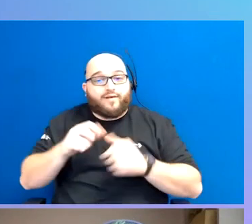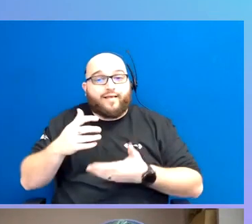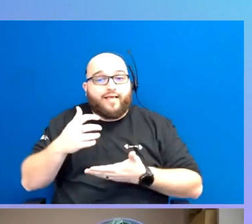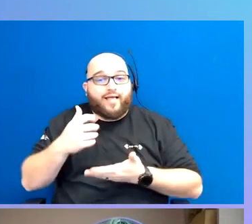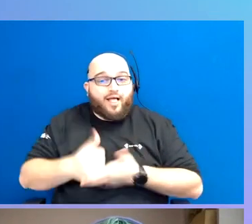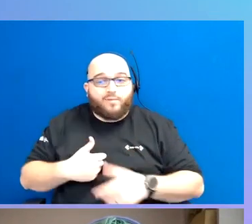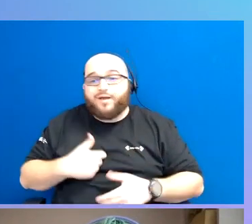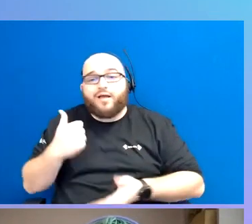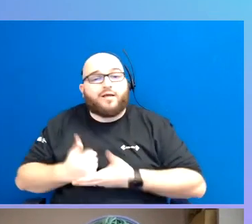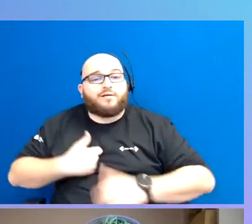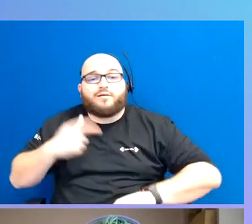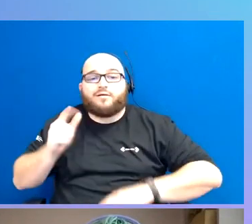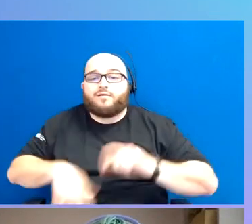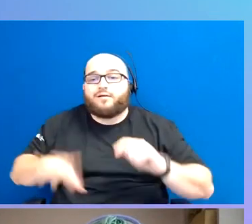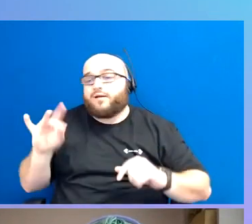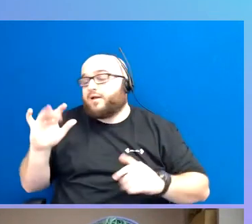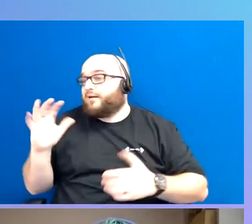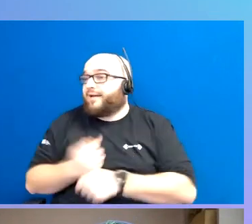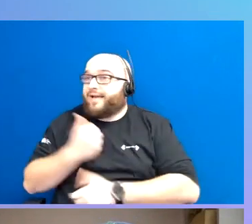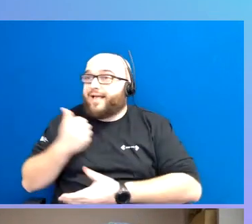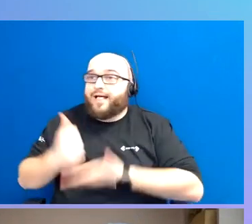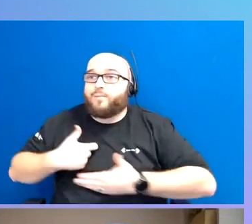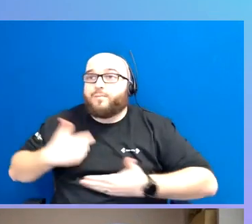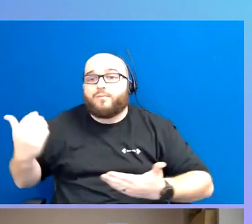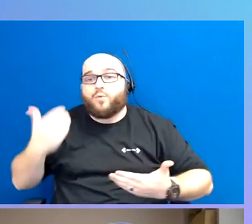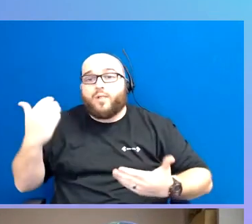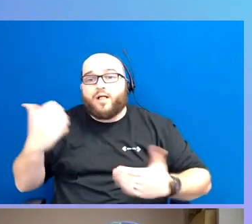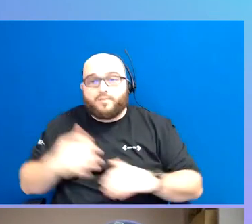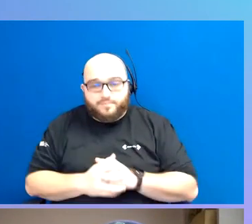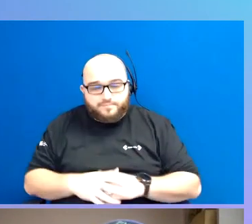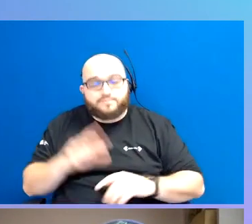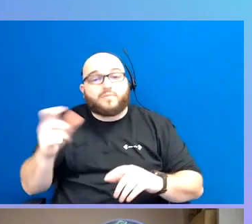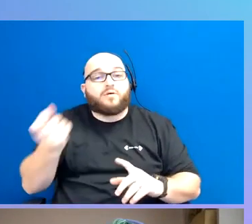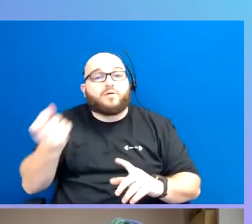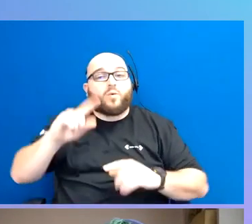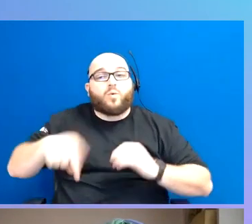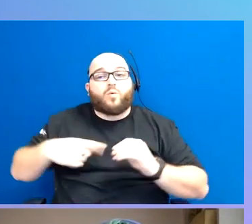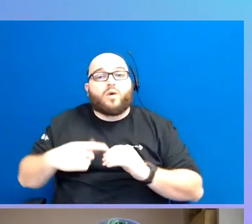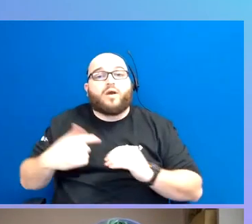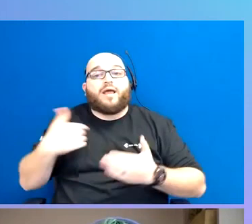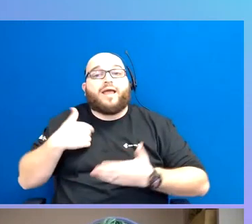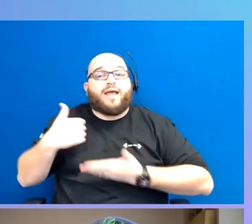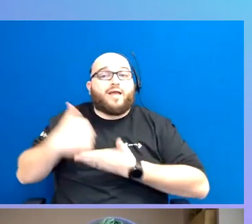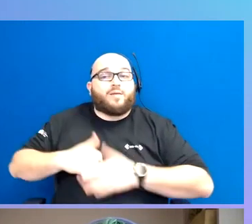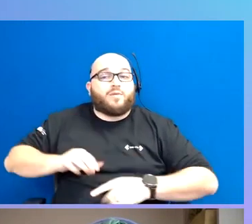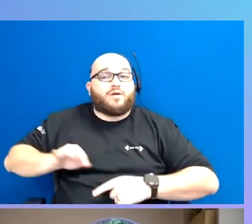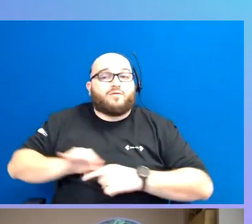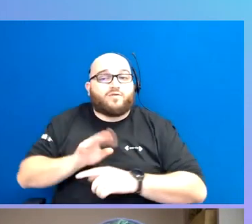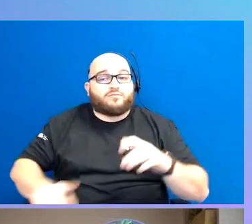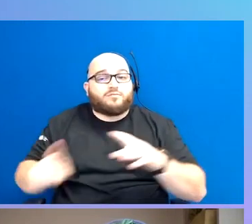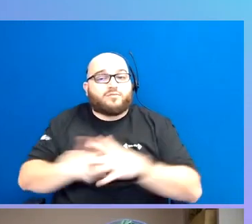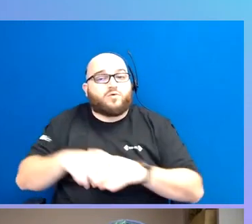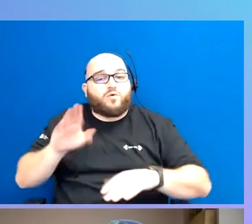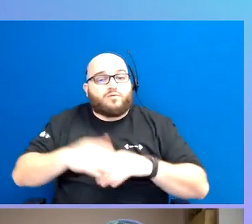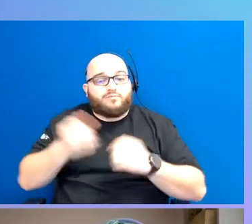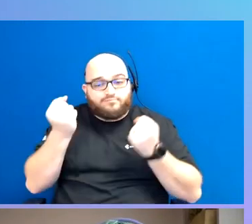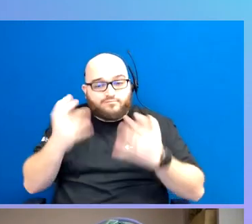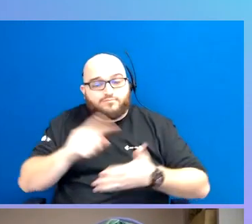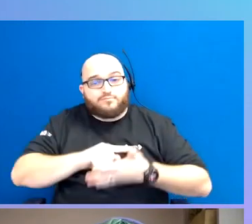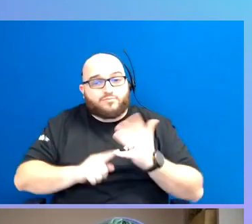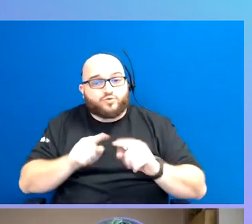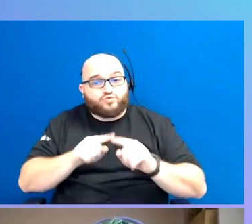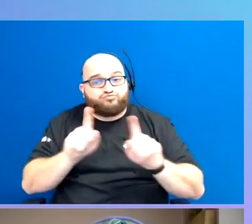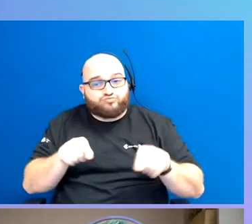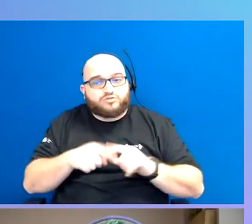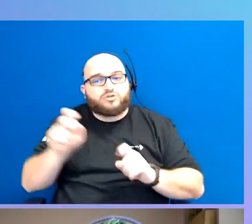"Help, I can't find out how to get help in this mobile app." So when a help feature appears on multiple screens, it should be provided